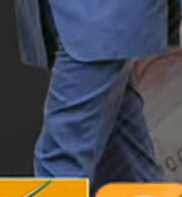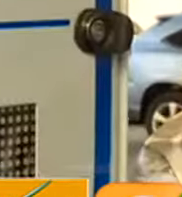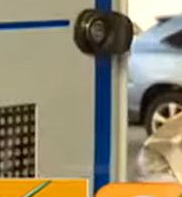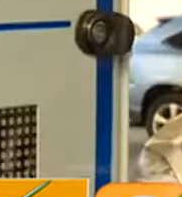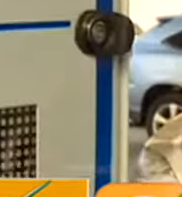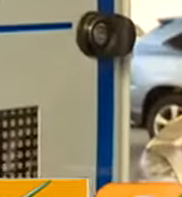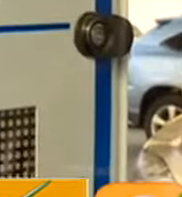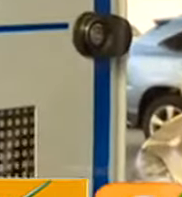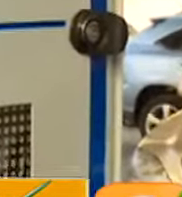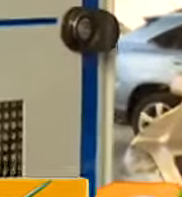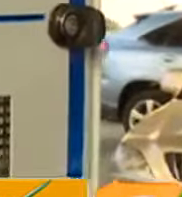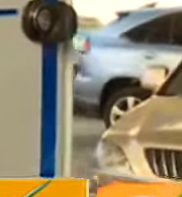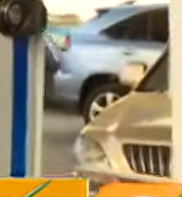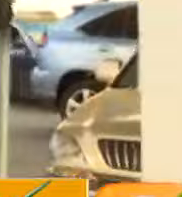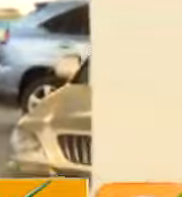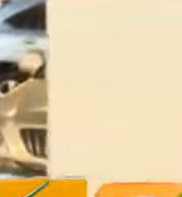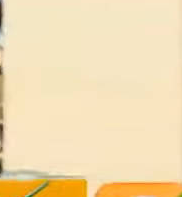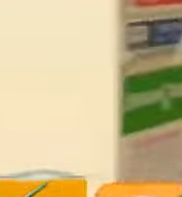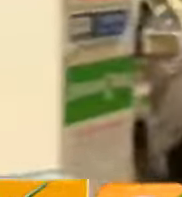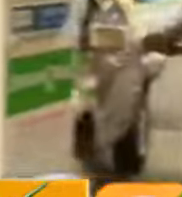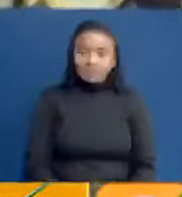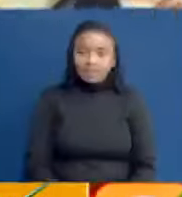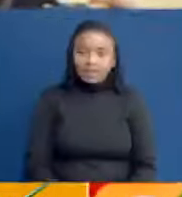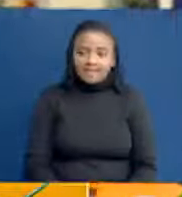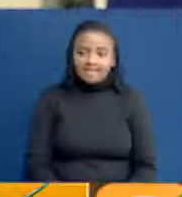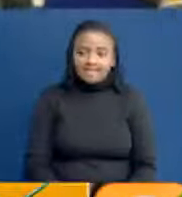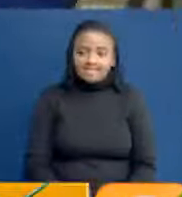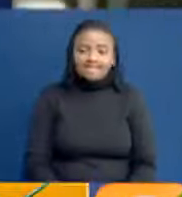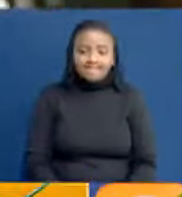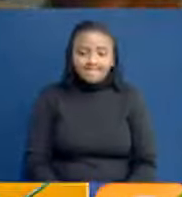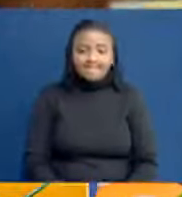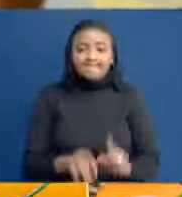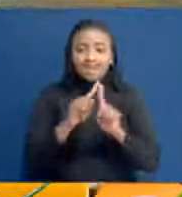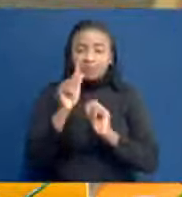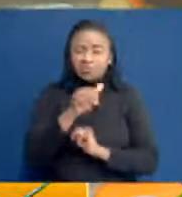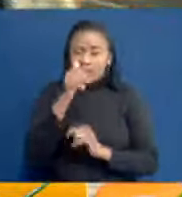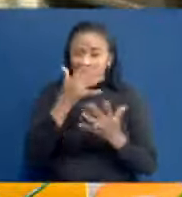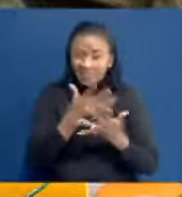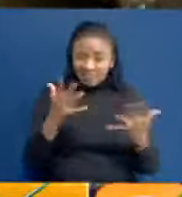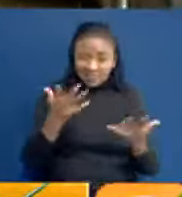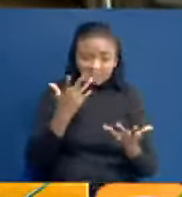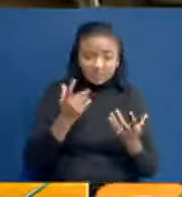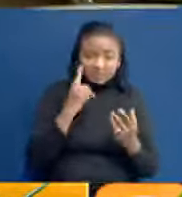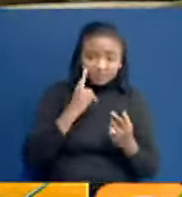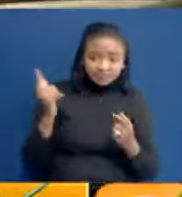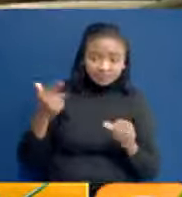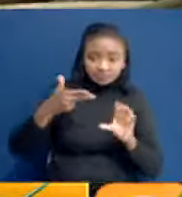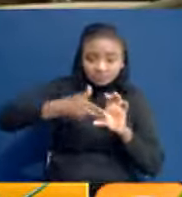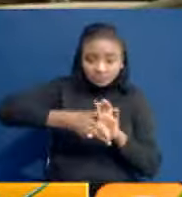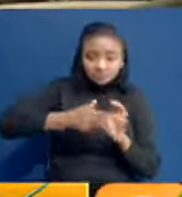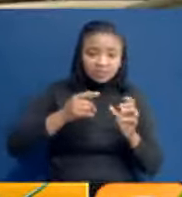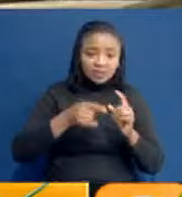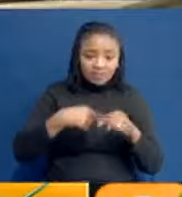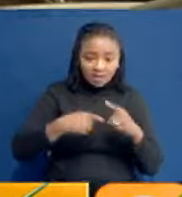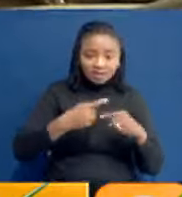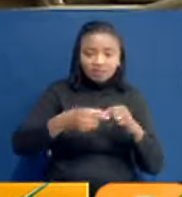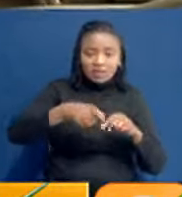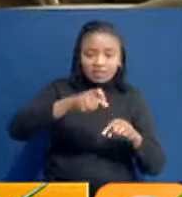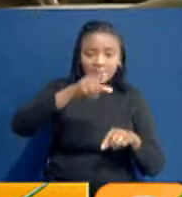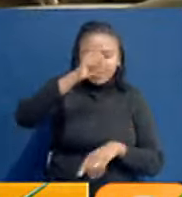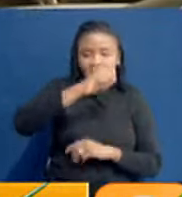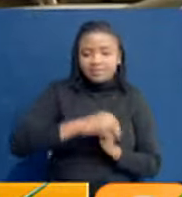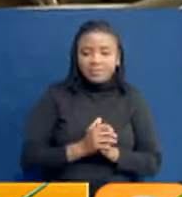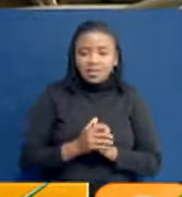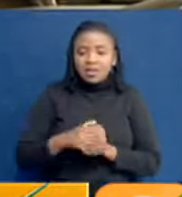mananchi. The same trend has applied to the non-food items over the year. Data from the Kenya National Bureau of